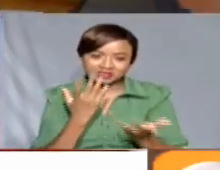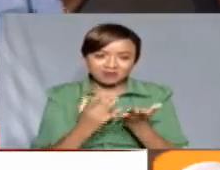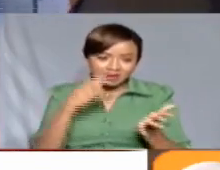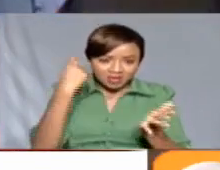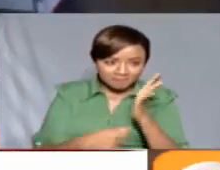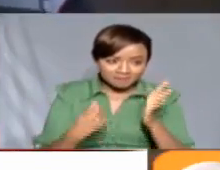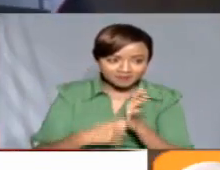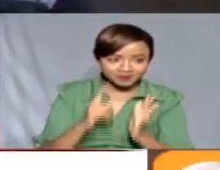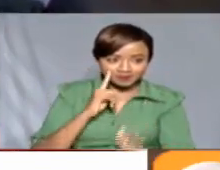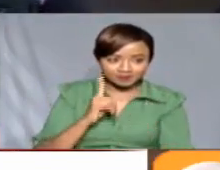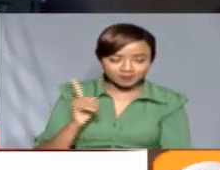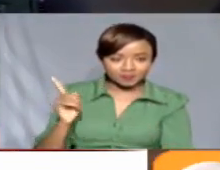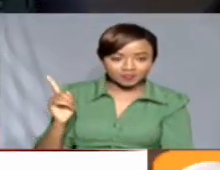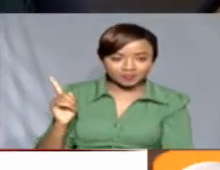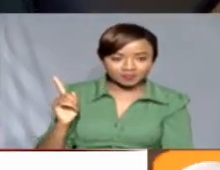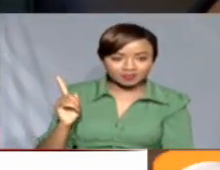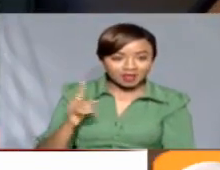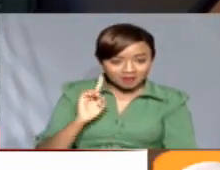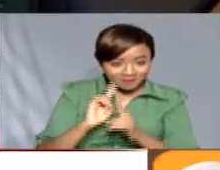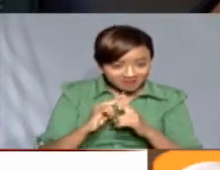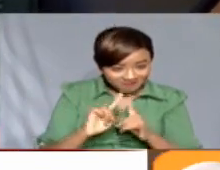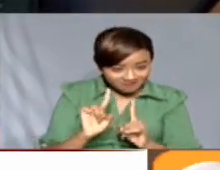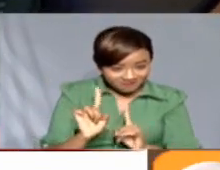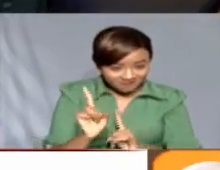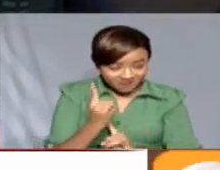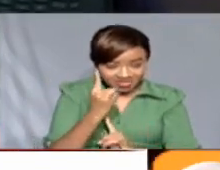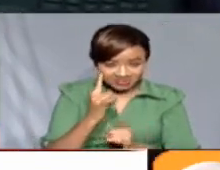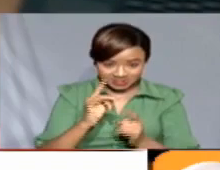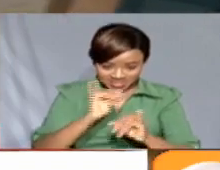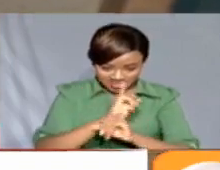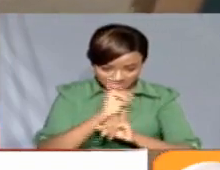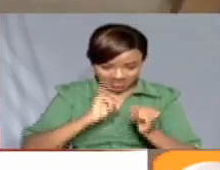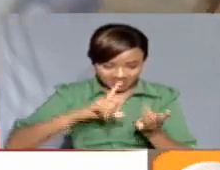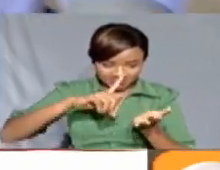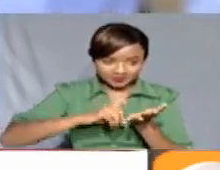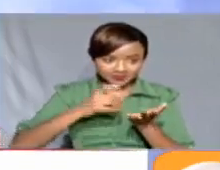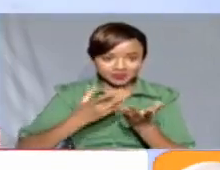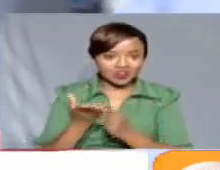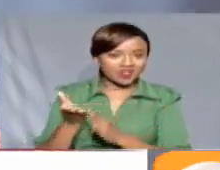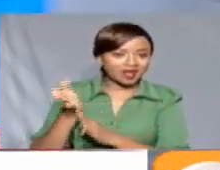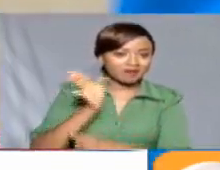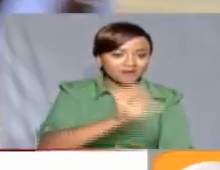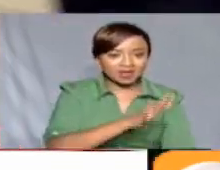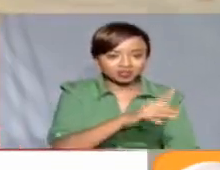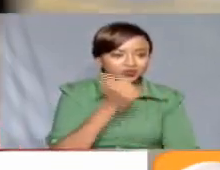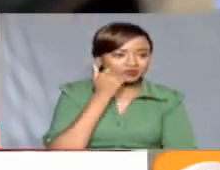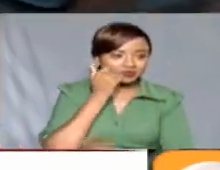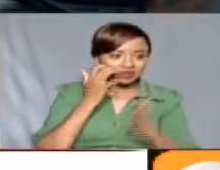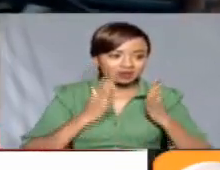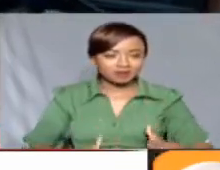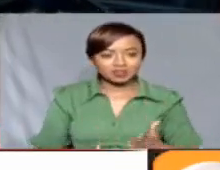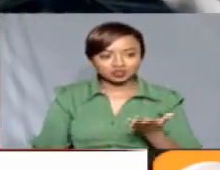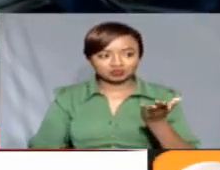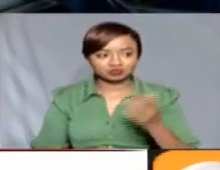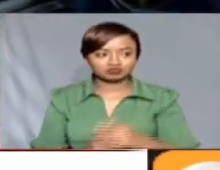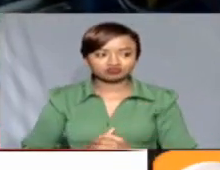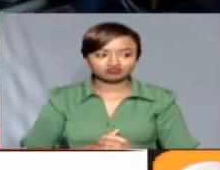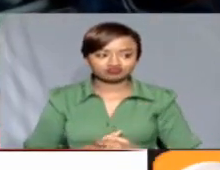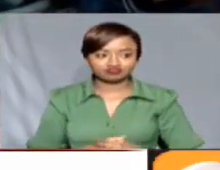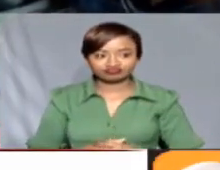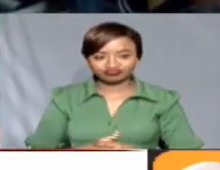card. Take a look at that. He then sanitizes it before handing it back to our patient X. At this